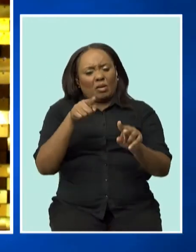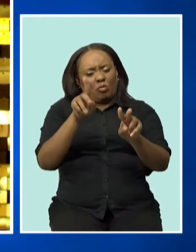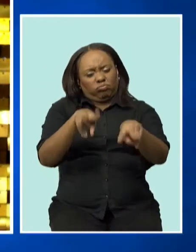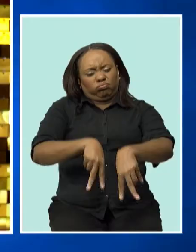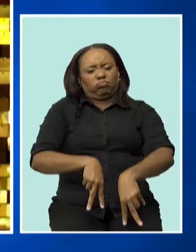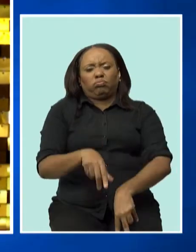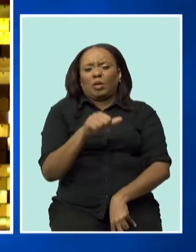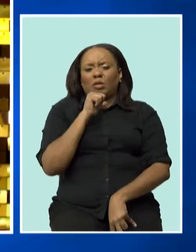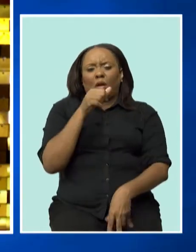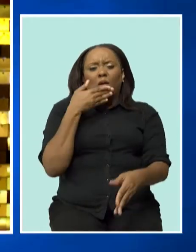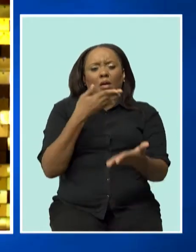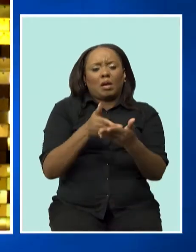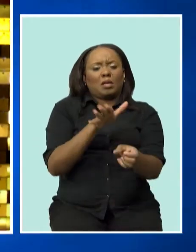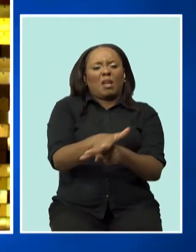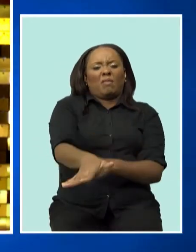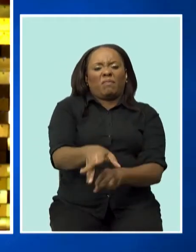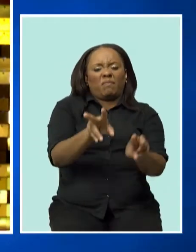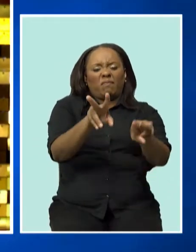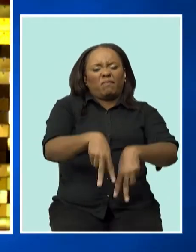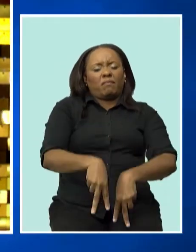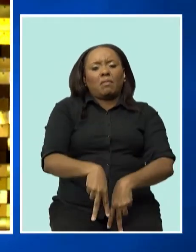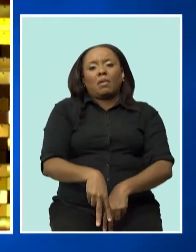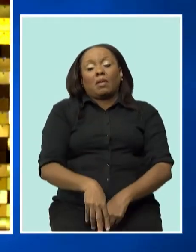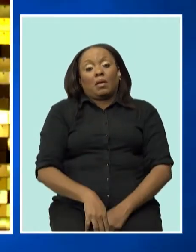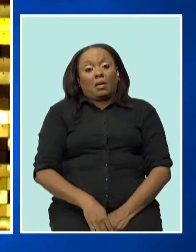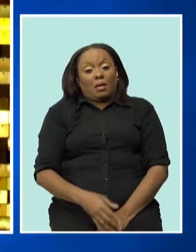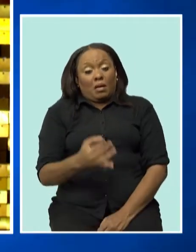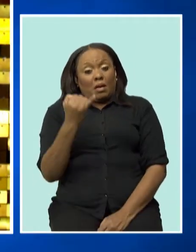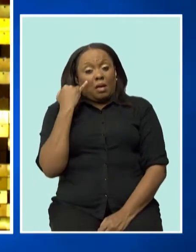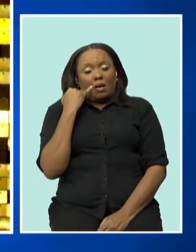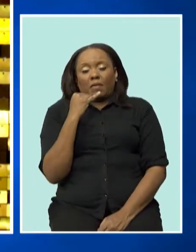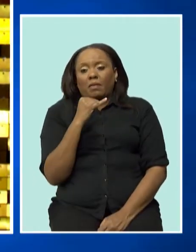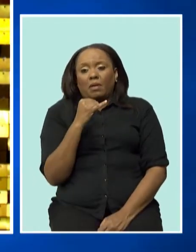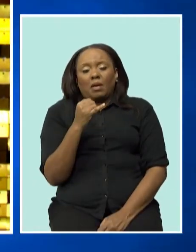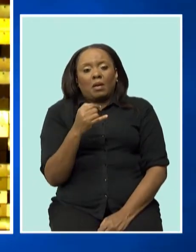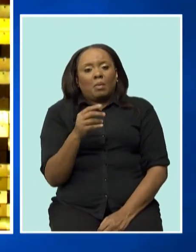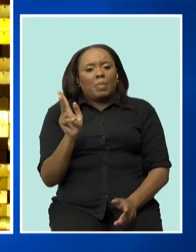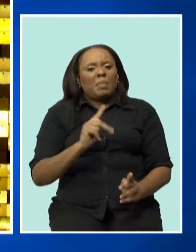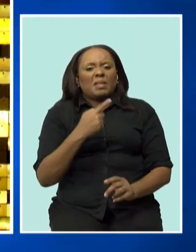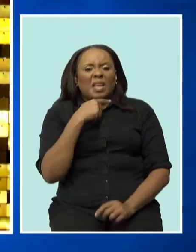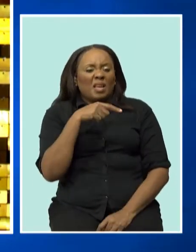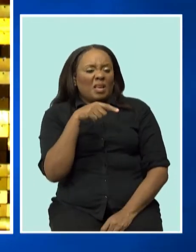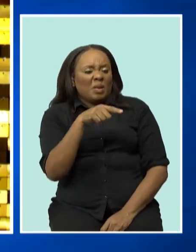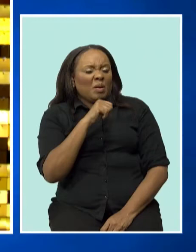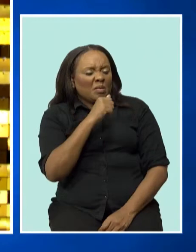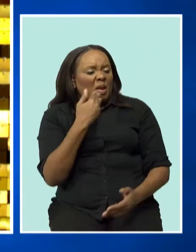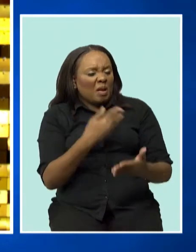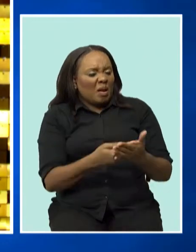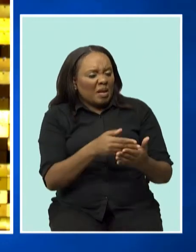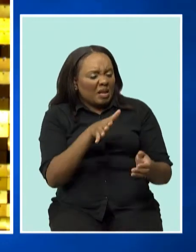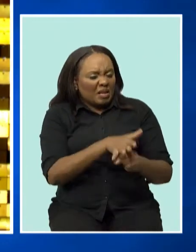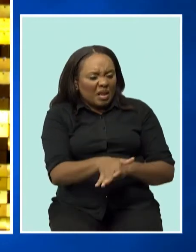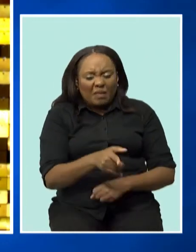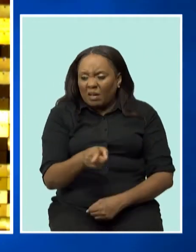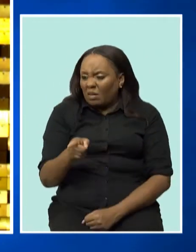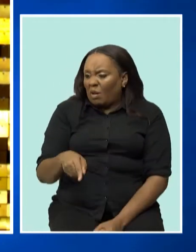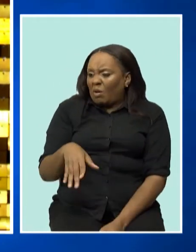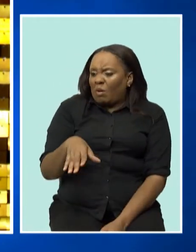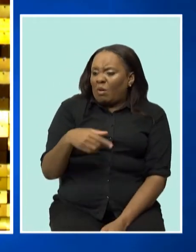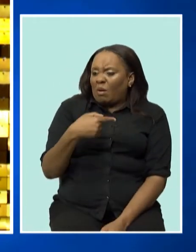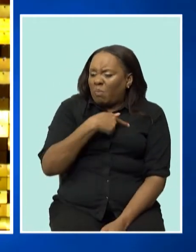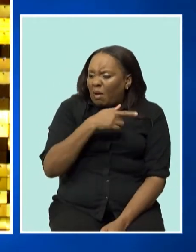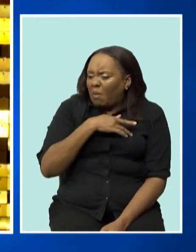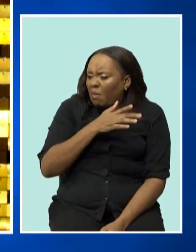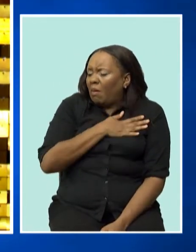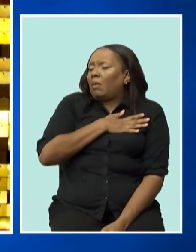good enough. If these words are ever said to you, never believe or own